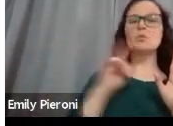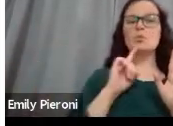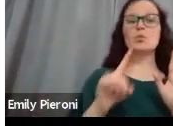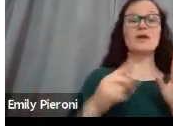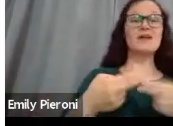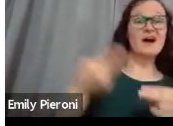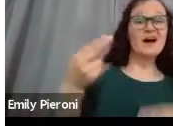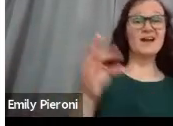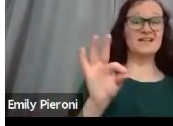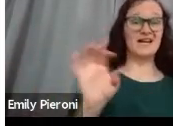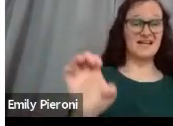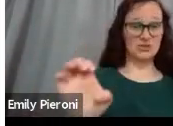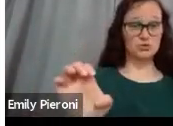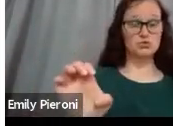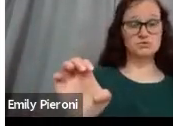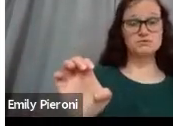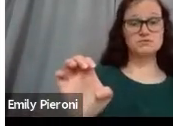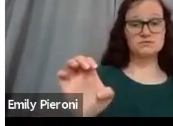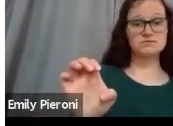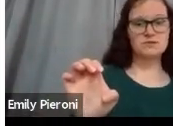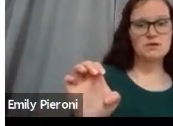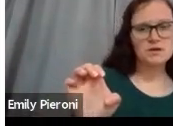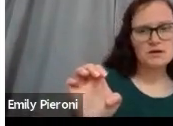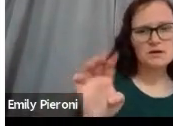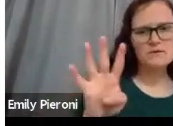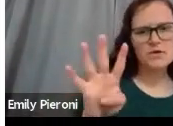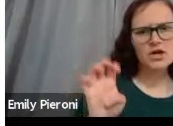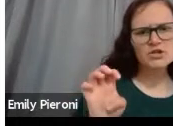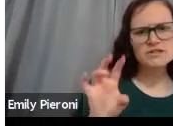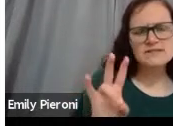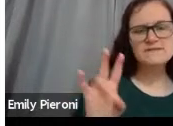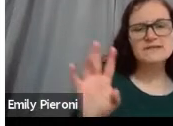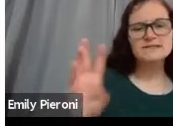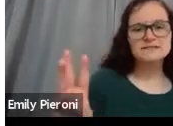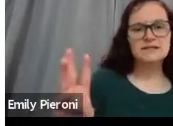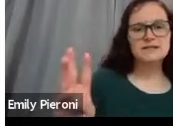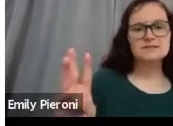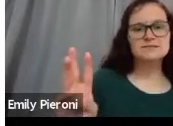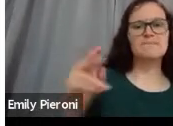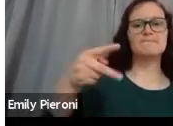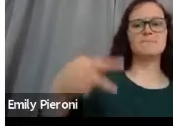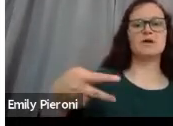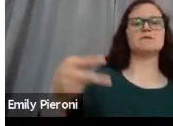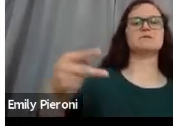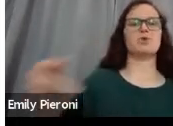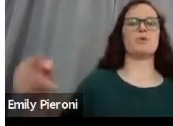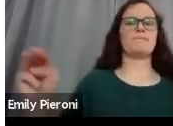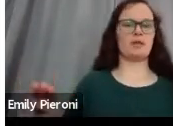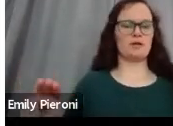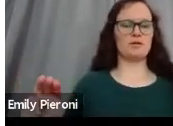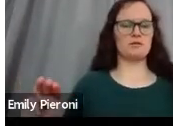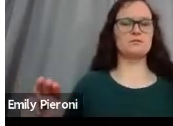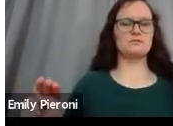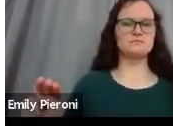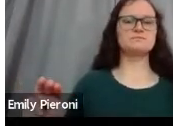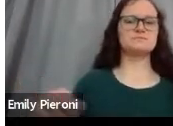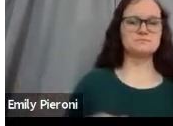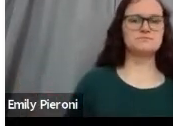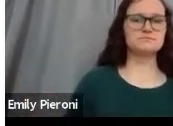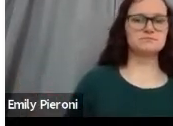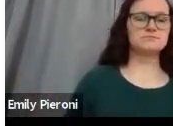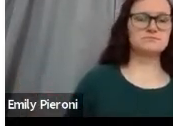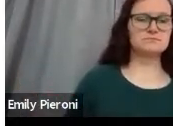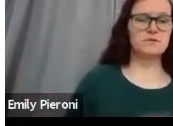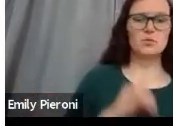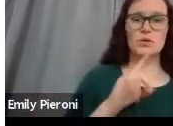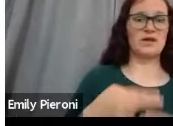is right here, 476 parts per million, in all these micronutrients, and also high in